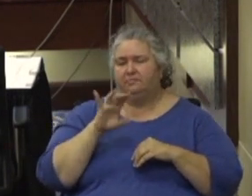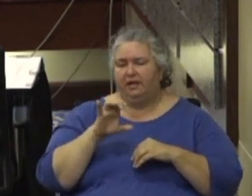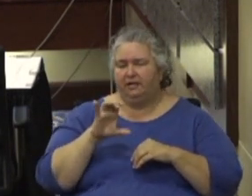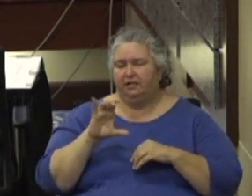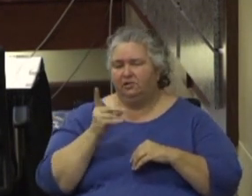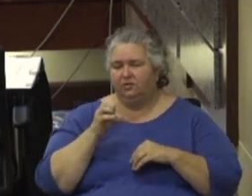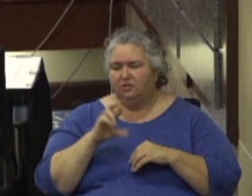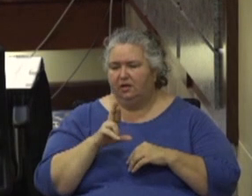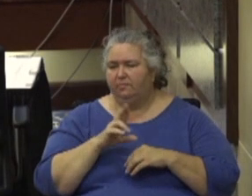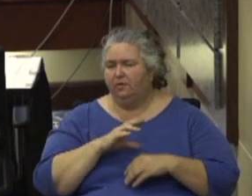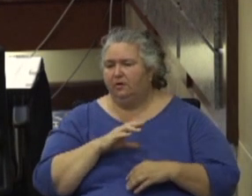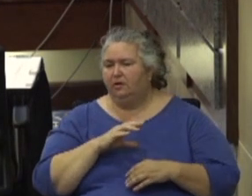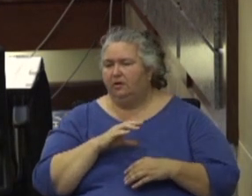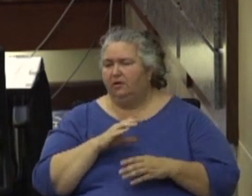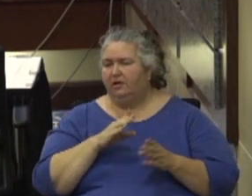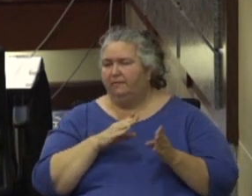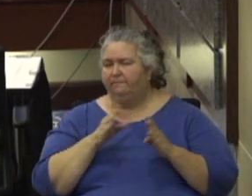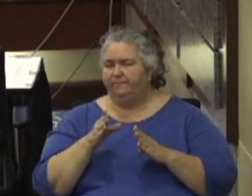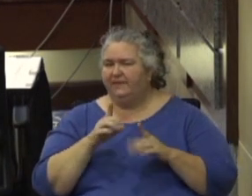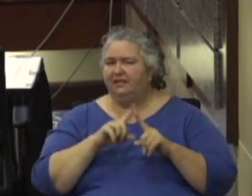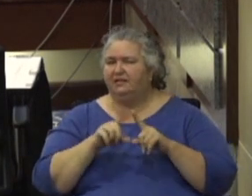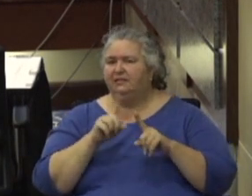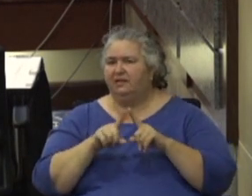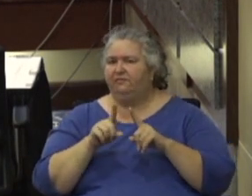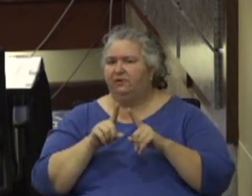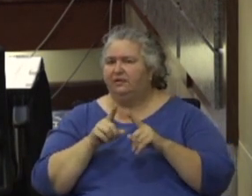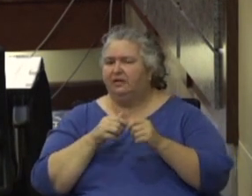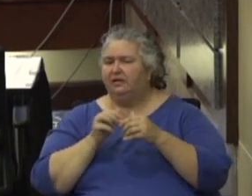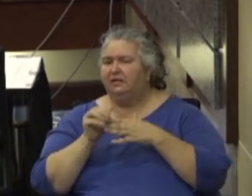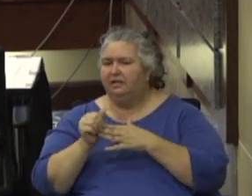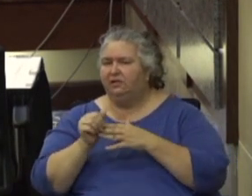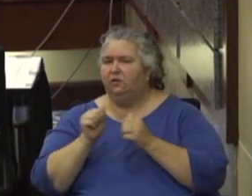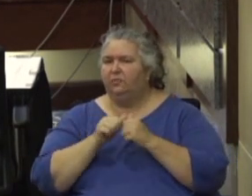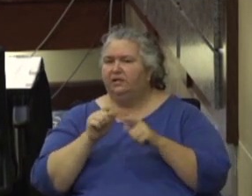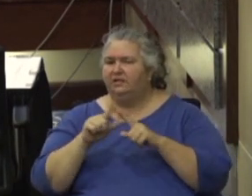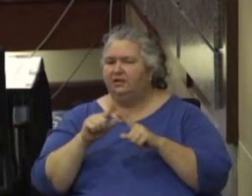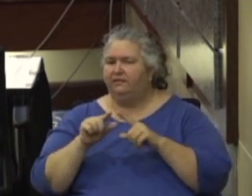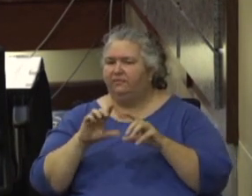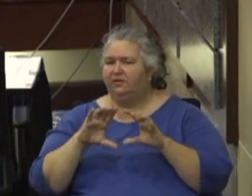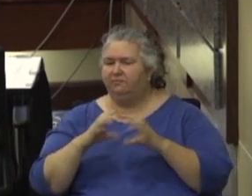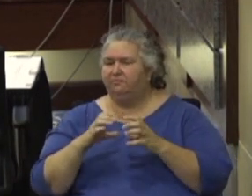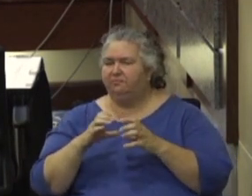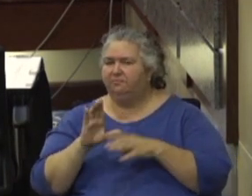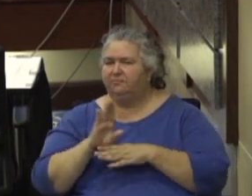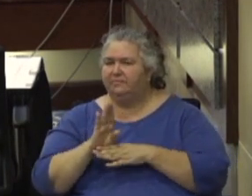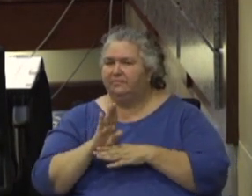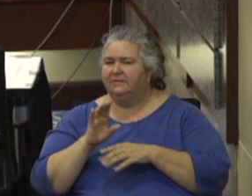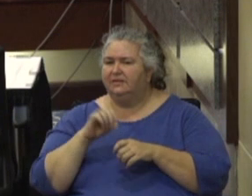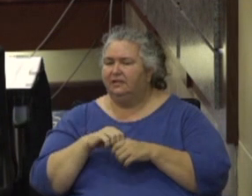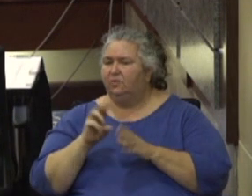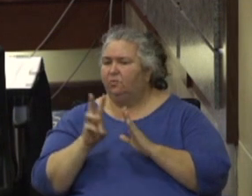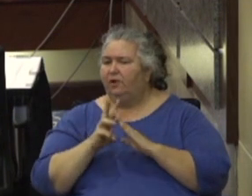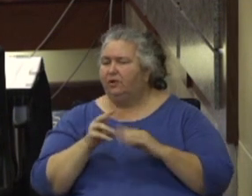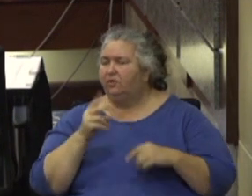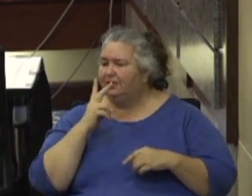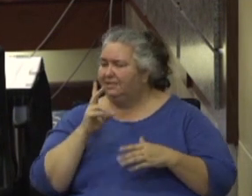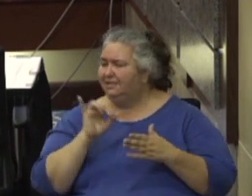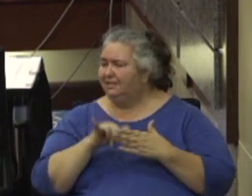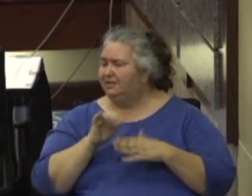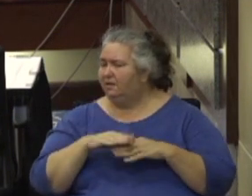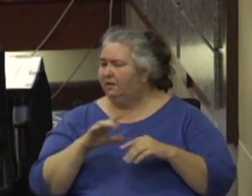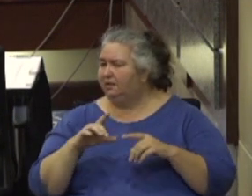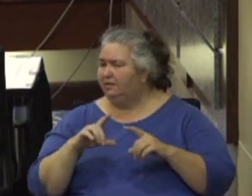Passavant at Startup Waco, and Millette Harrison at the City of Waco. You see 5 logos on this page, but